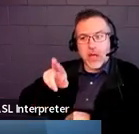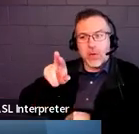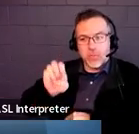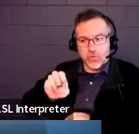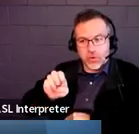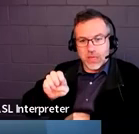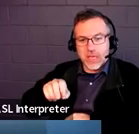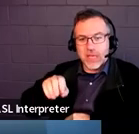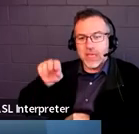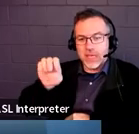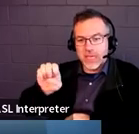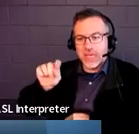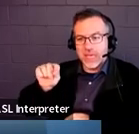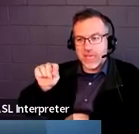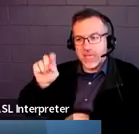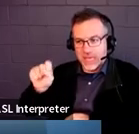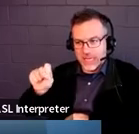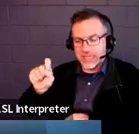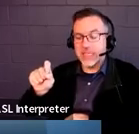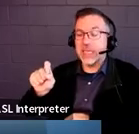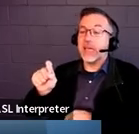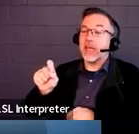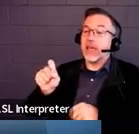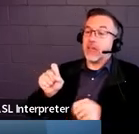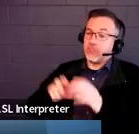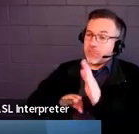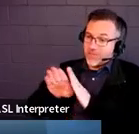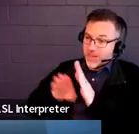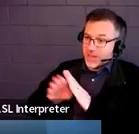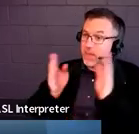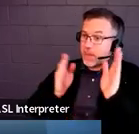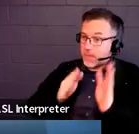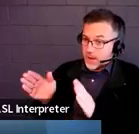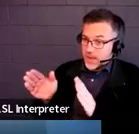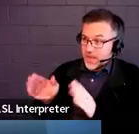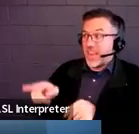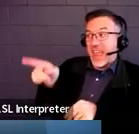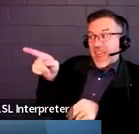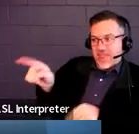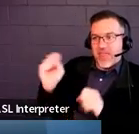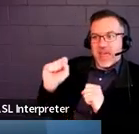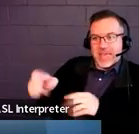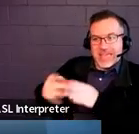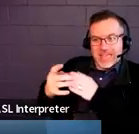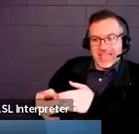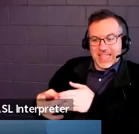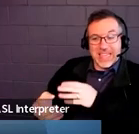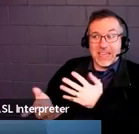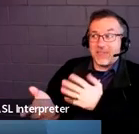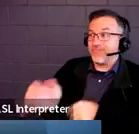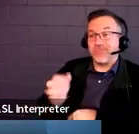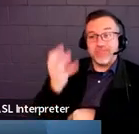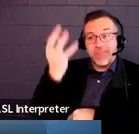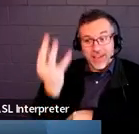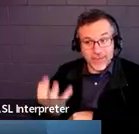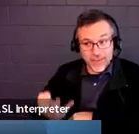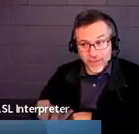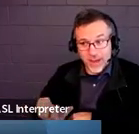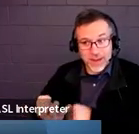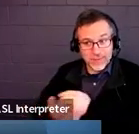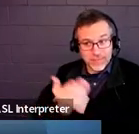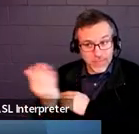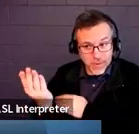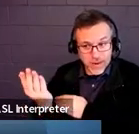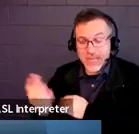with your VR counselor, and they can actually lead this. Every Friday morning they come in, they work with other different group